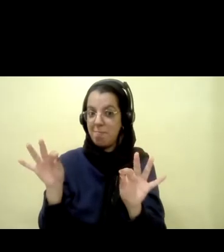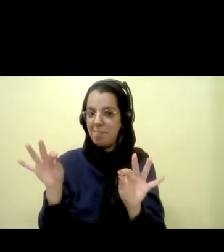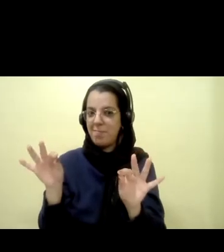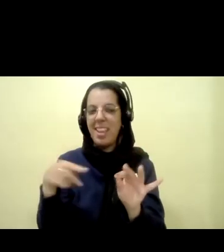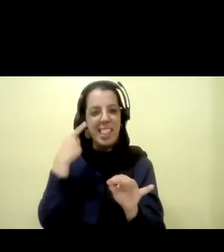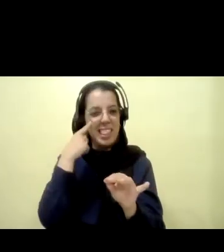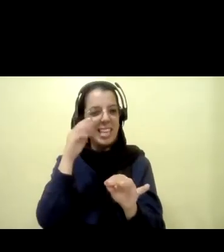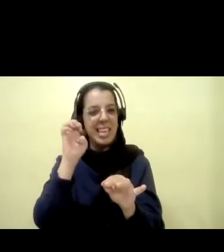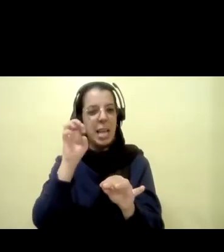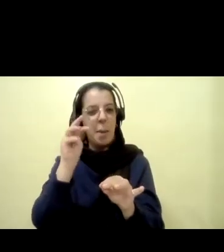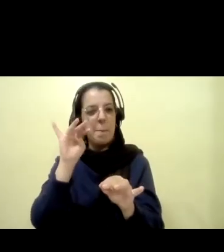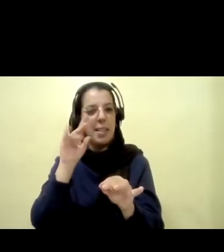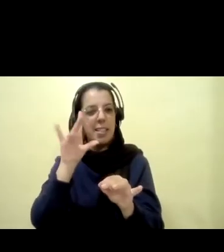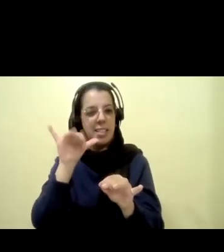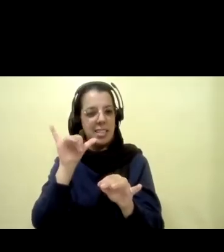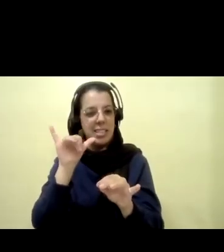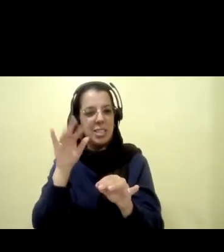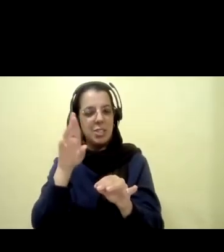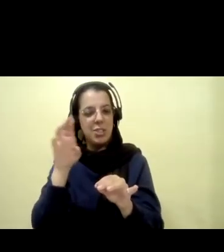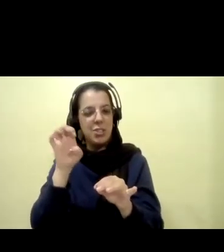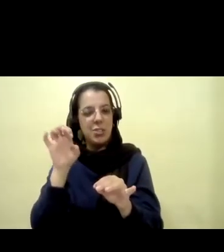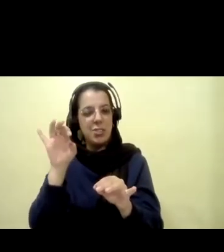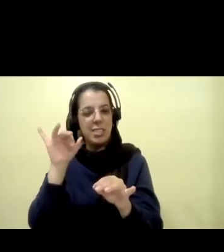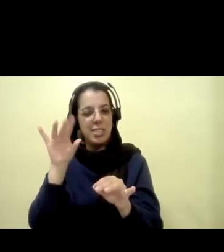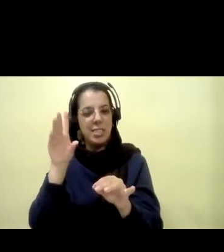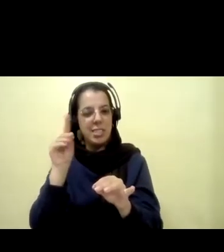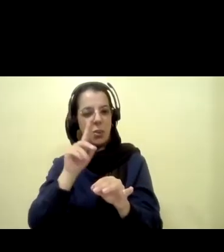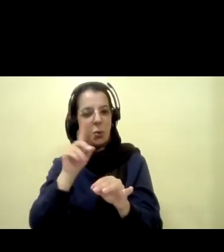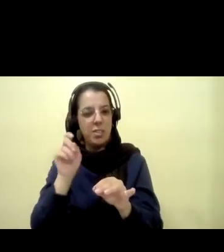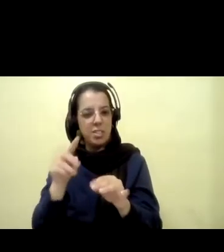has a question next. Emily Reed.